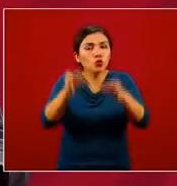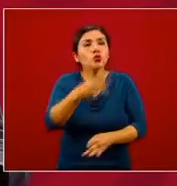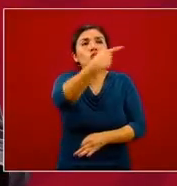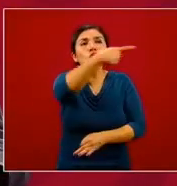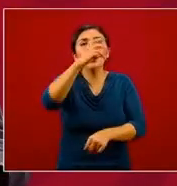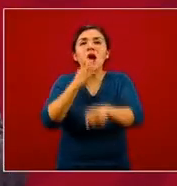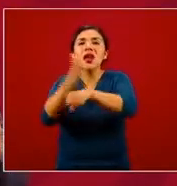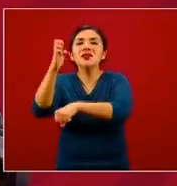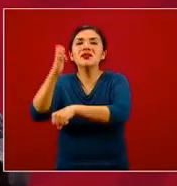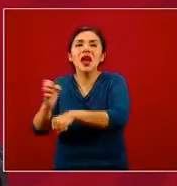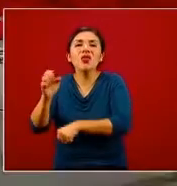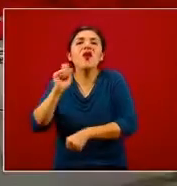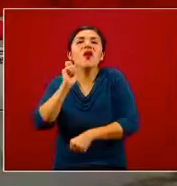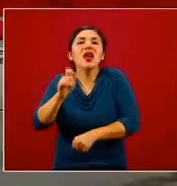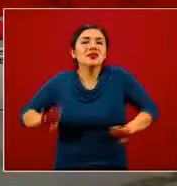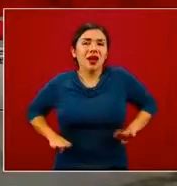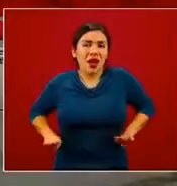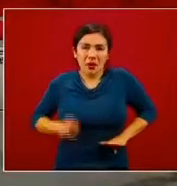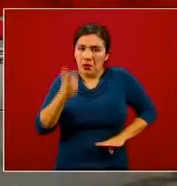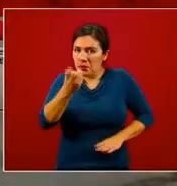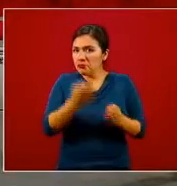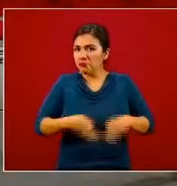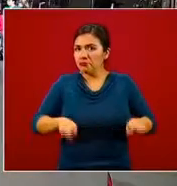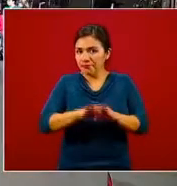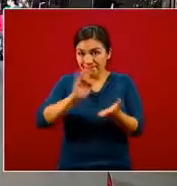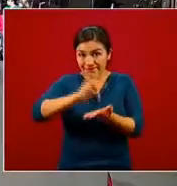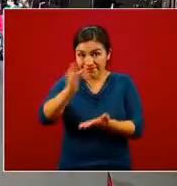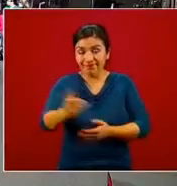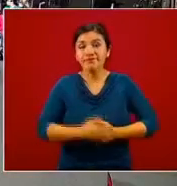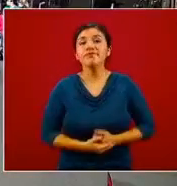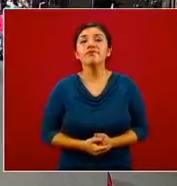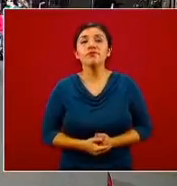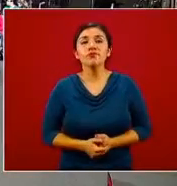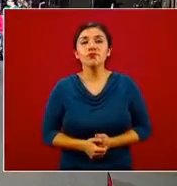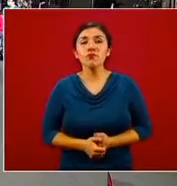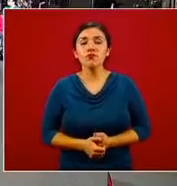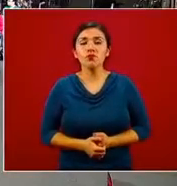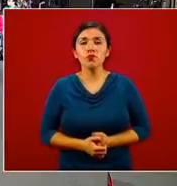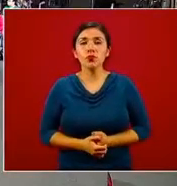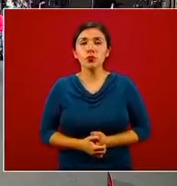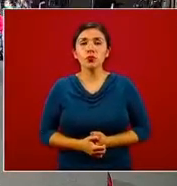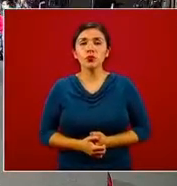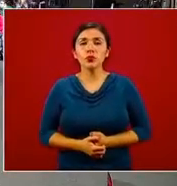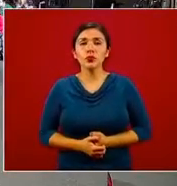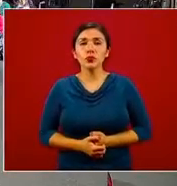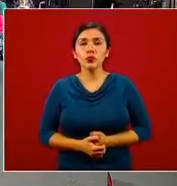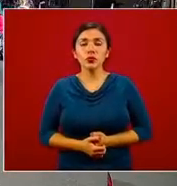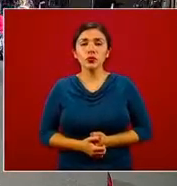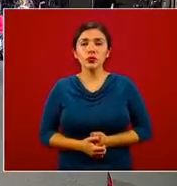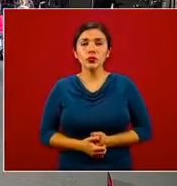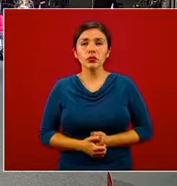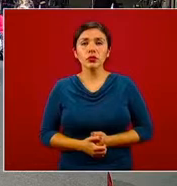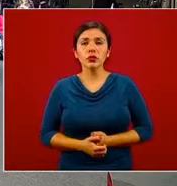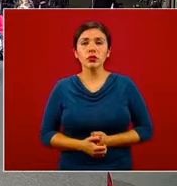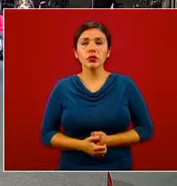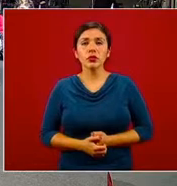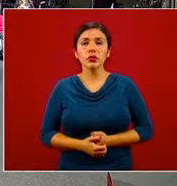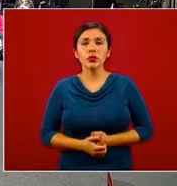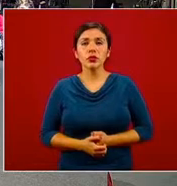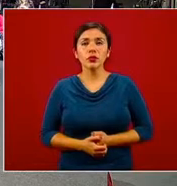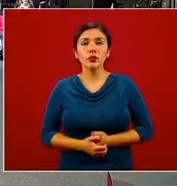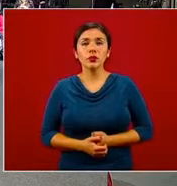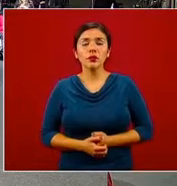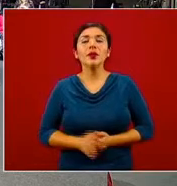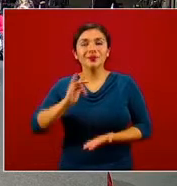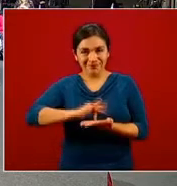state governments is crucial in order to provide details of how this will happen in the reality in their